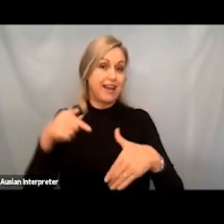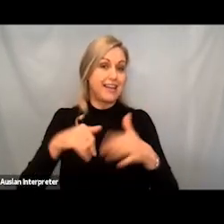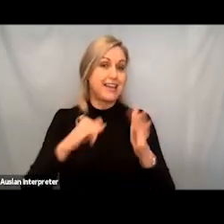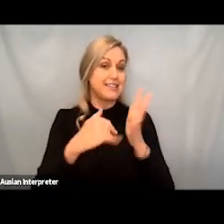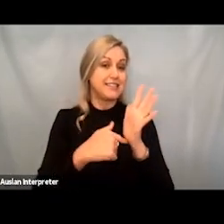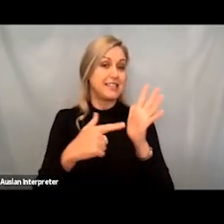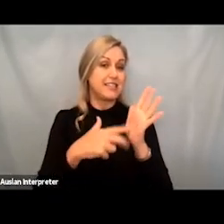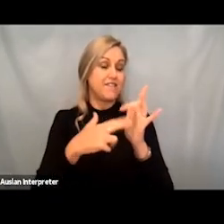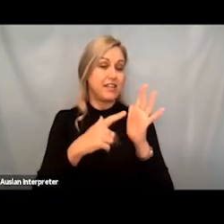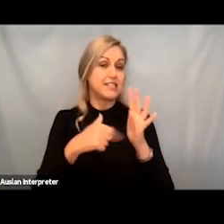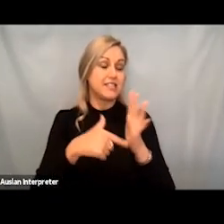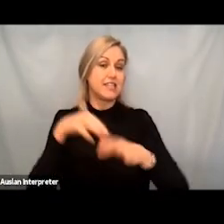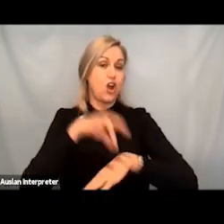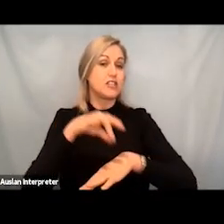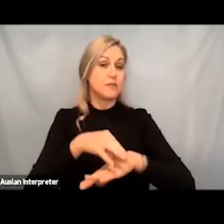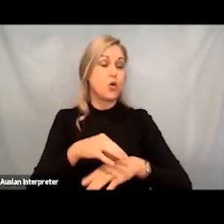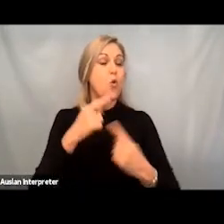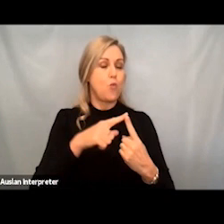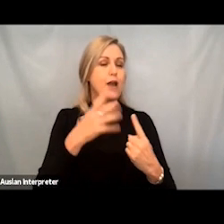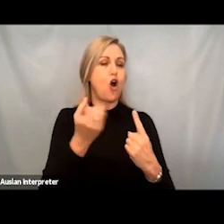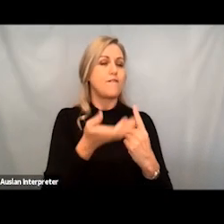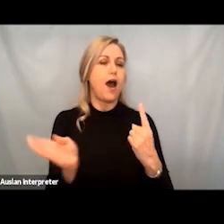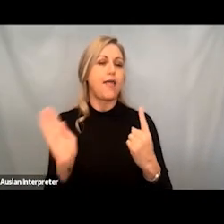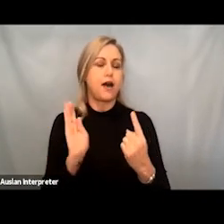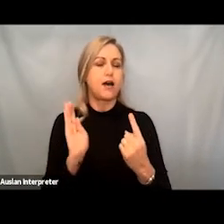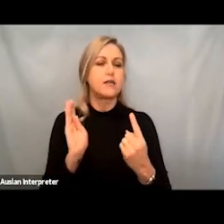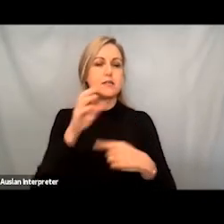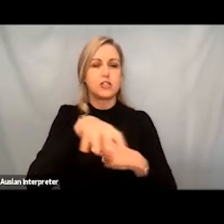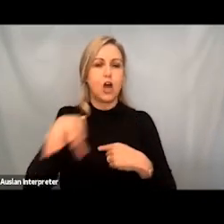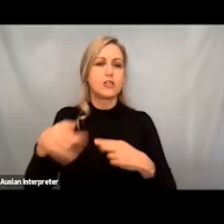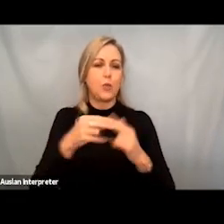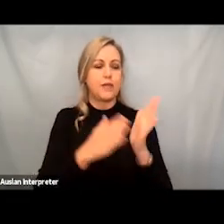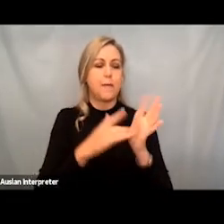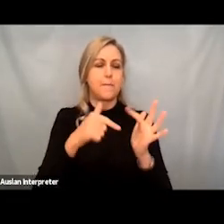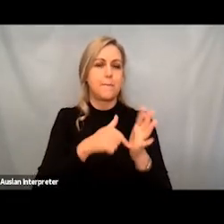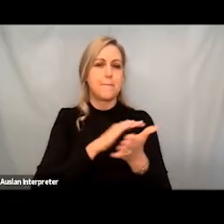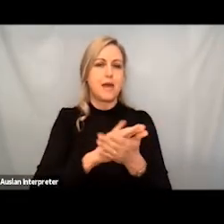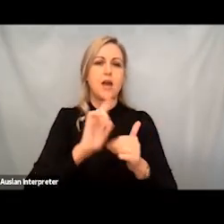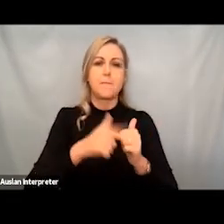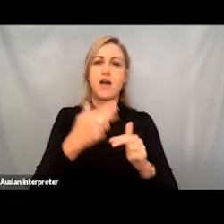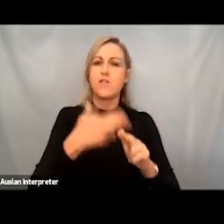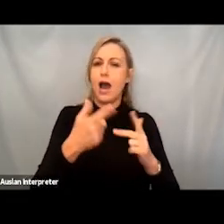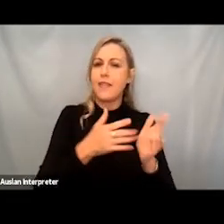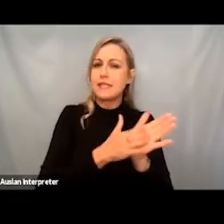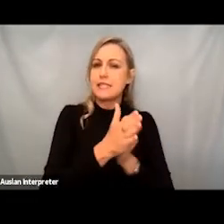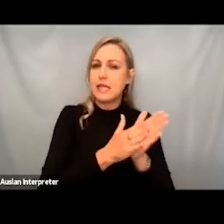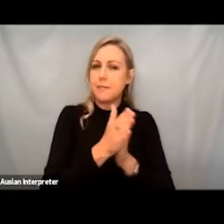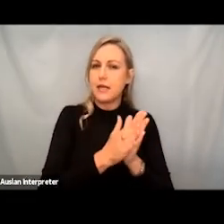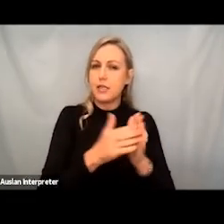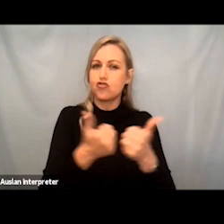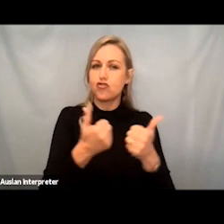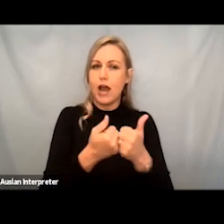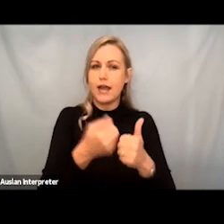Vincent's Hospital as one of the many sites with methamphetamine, but this time it's with a stimulant drug, with an agonist drug